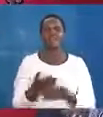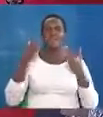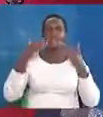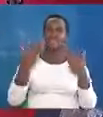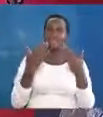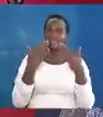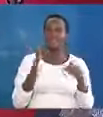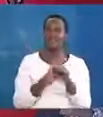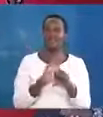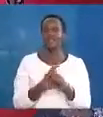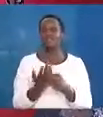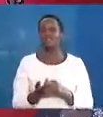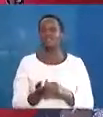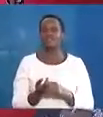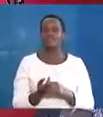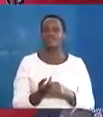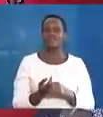Asante sana.